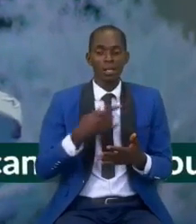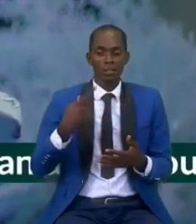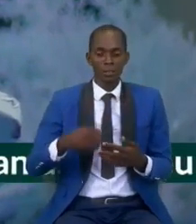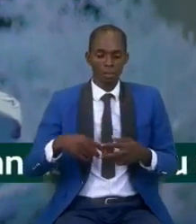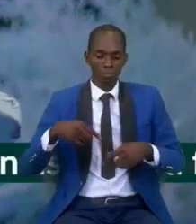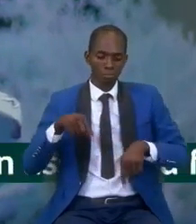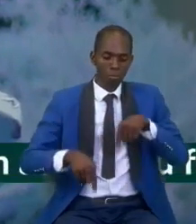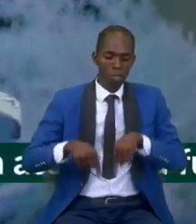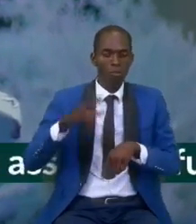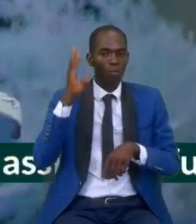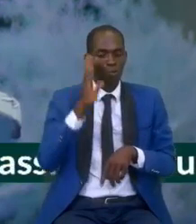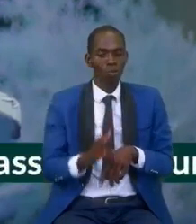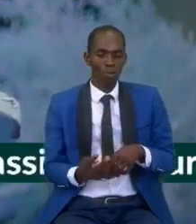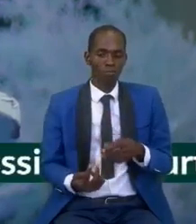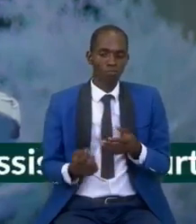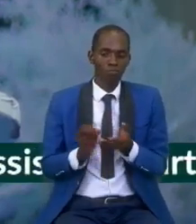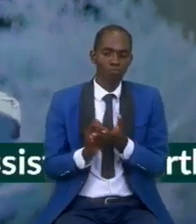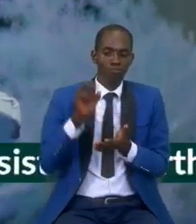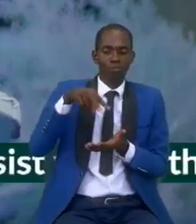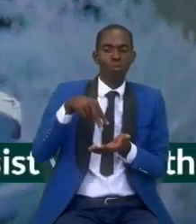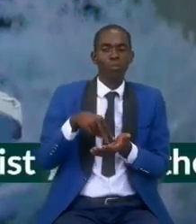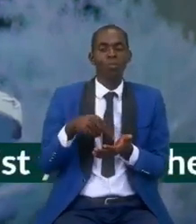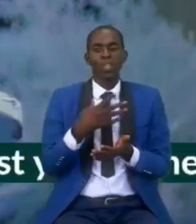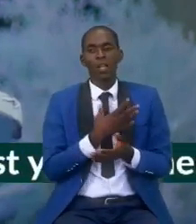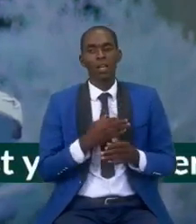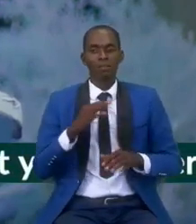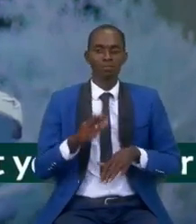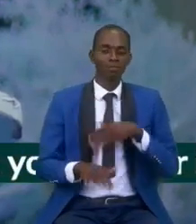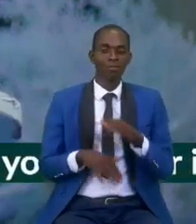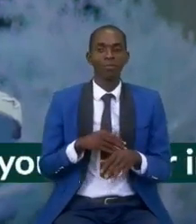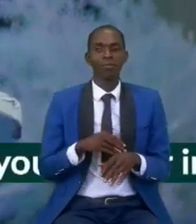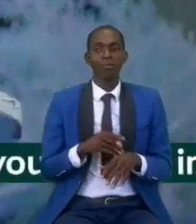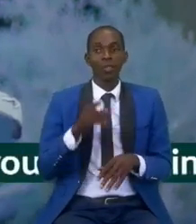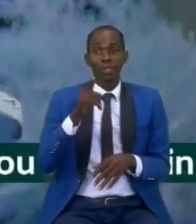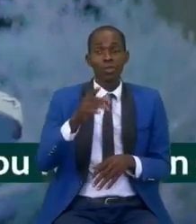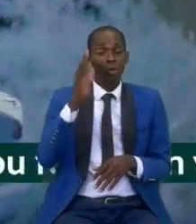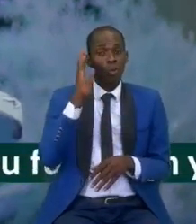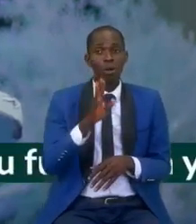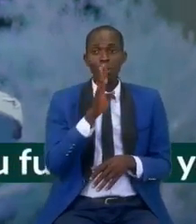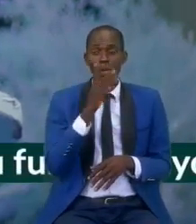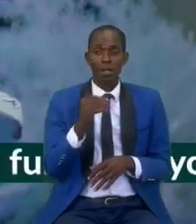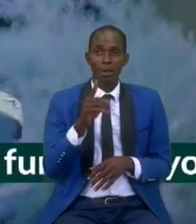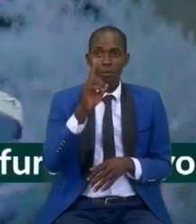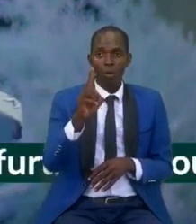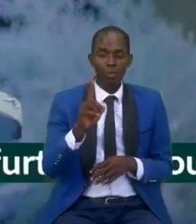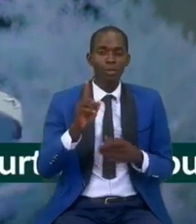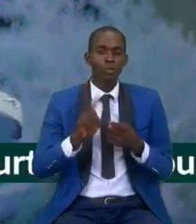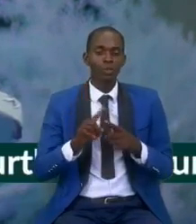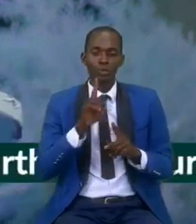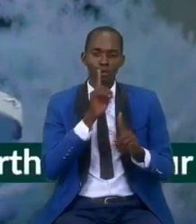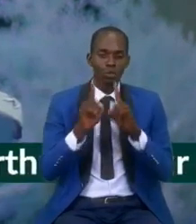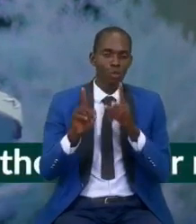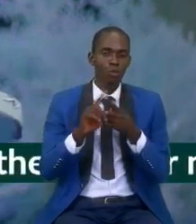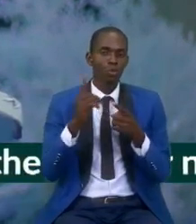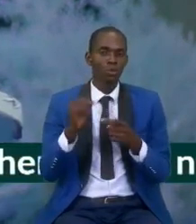You will be the one to talk to the deaf, and you see them hearing, then you will bring